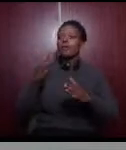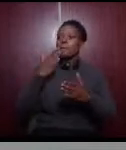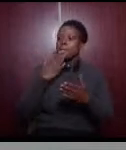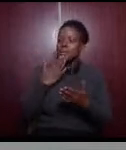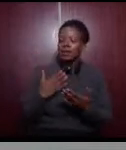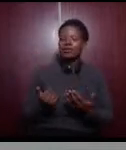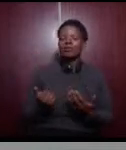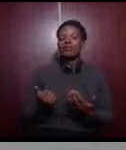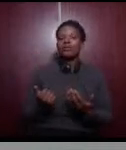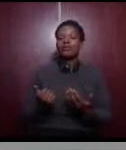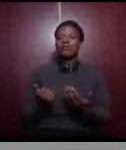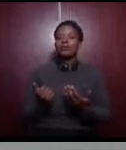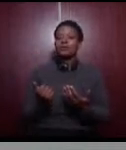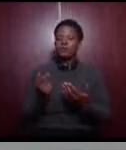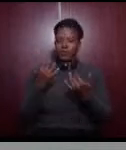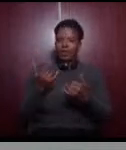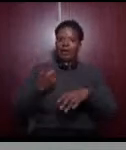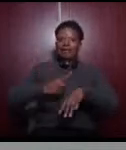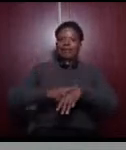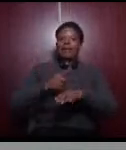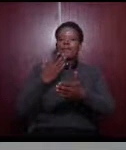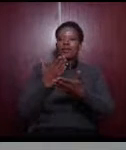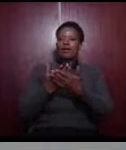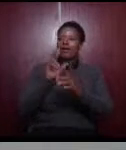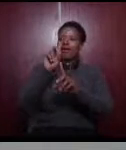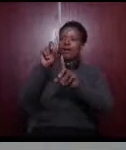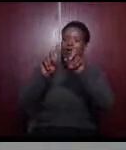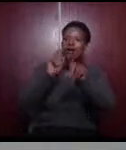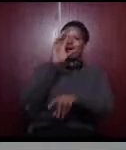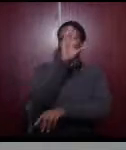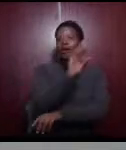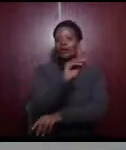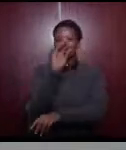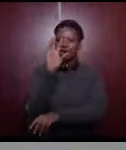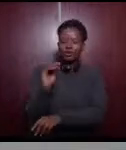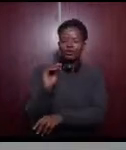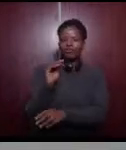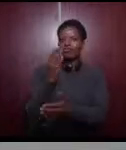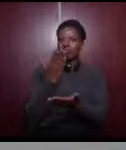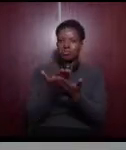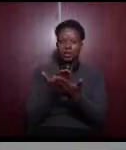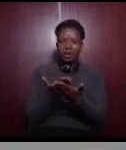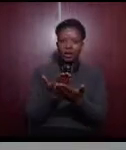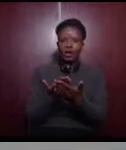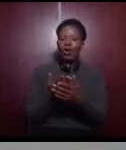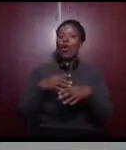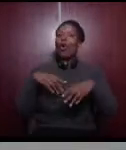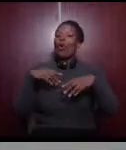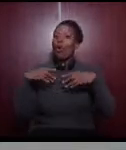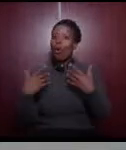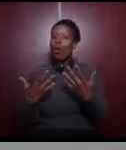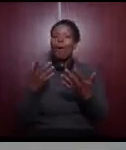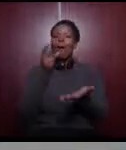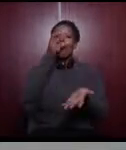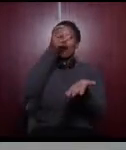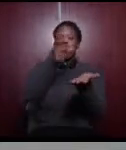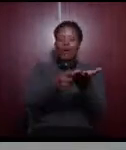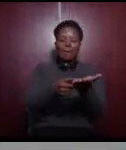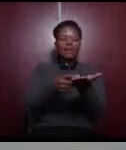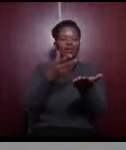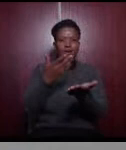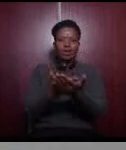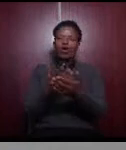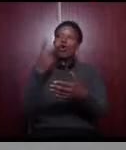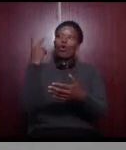now you have an opportunity to ask clarity seeking questions or to make comments gore no ra dumela